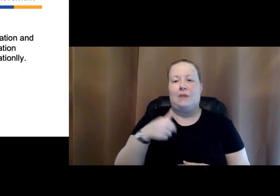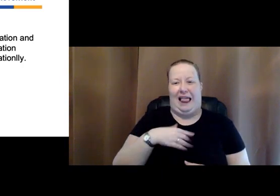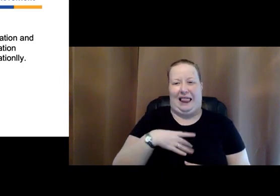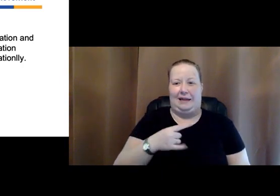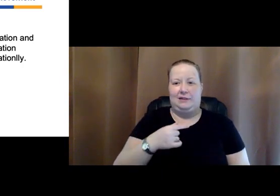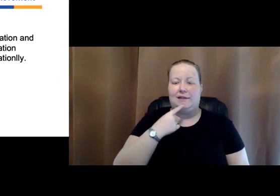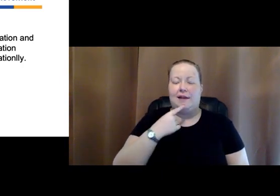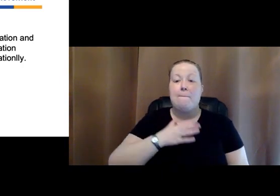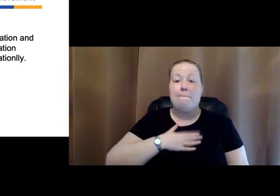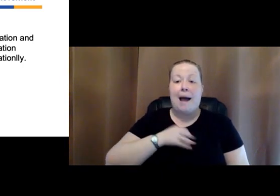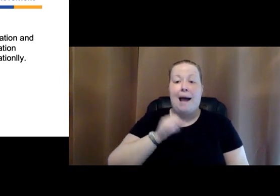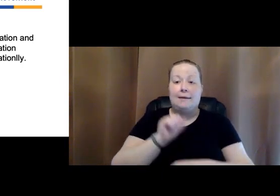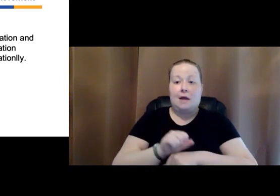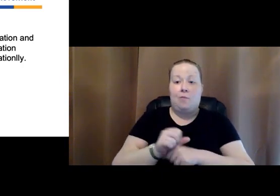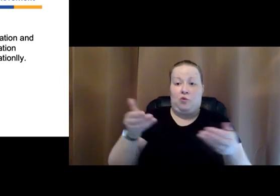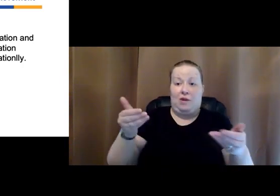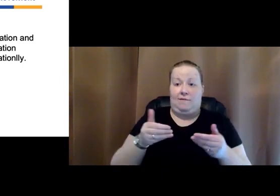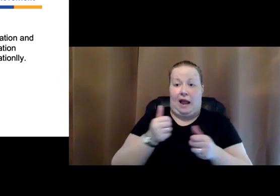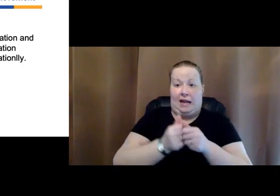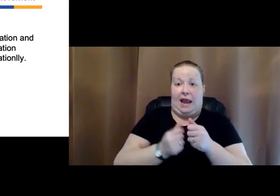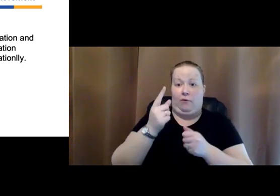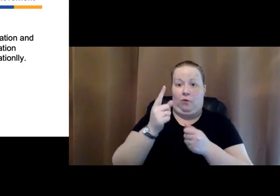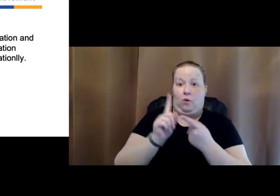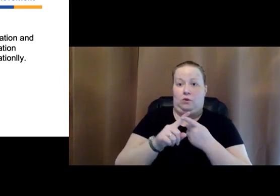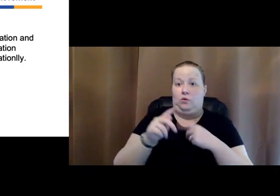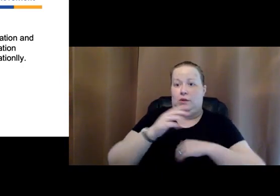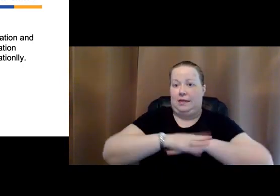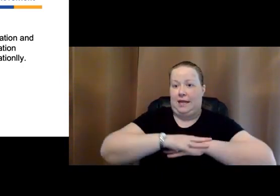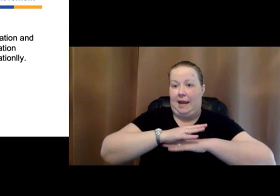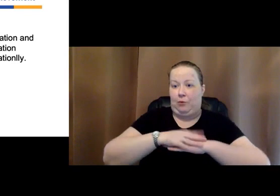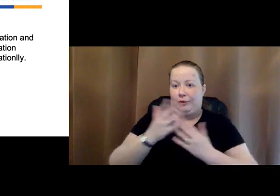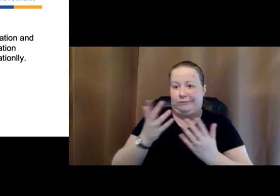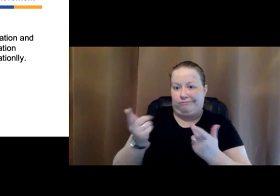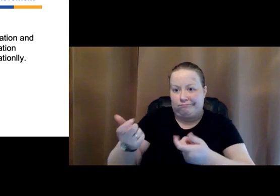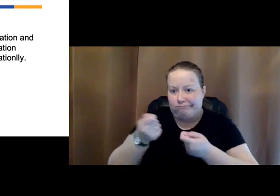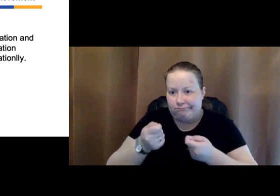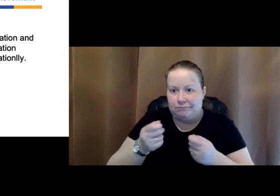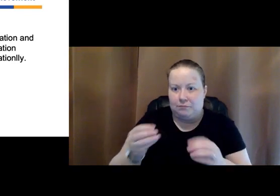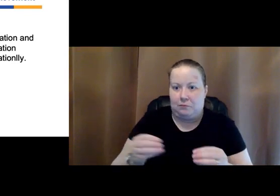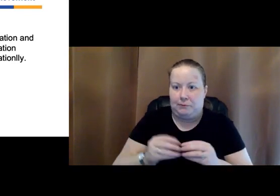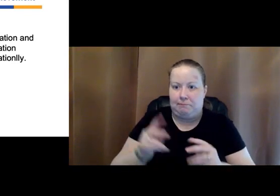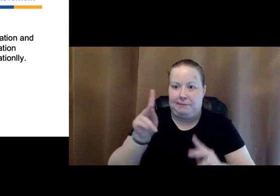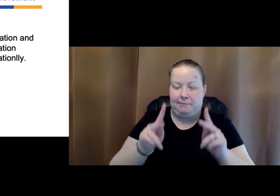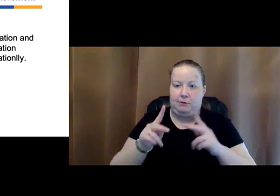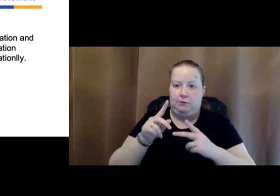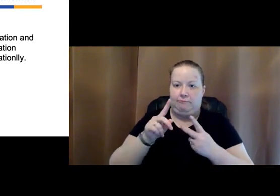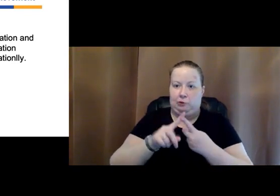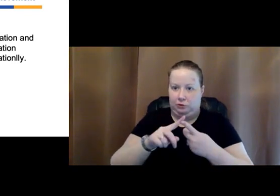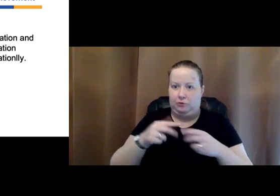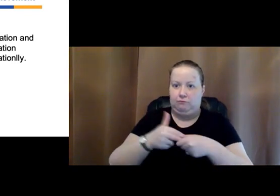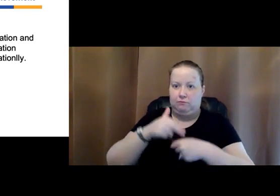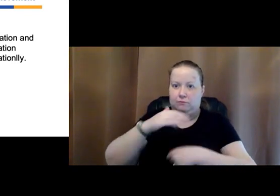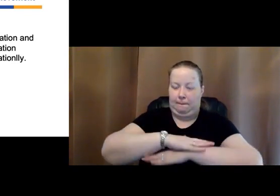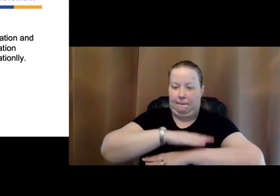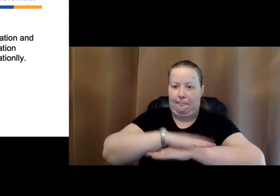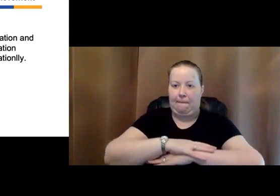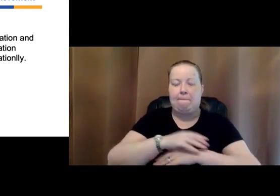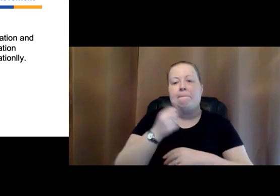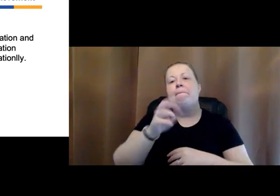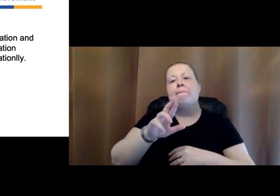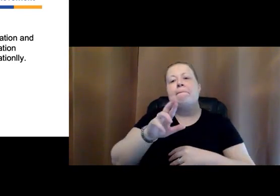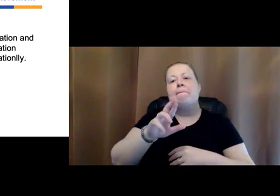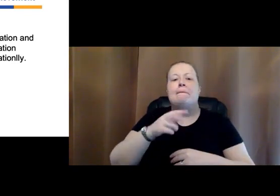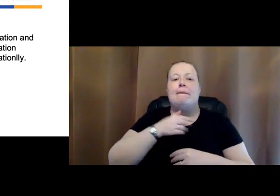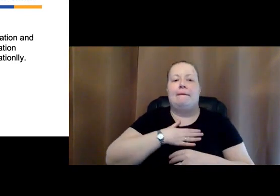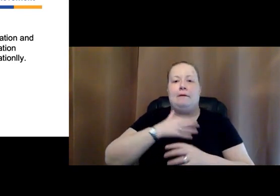invite everyone to the table and get more people to the table. Or rather, it's my job to convince others that computer science